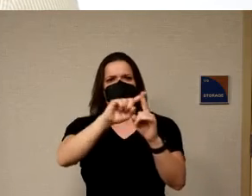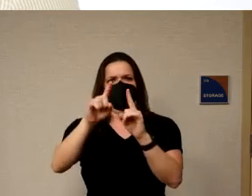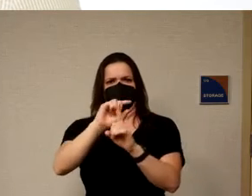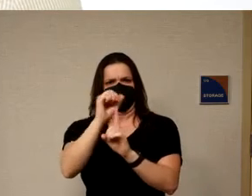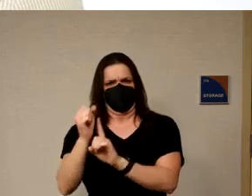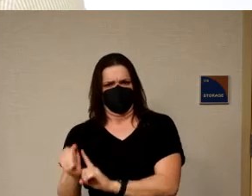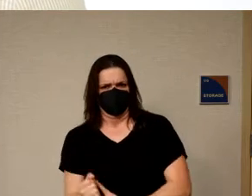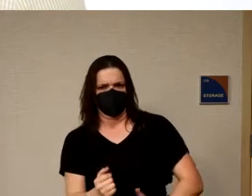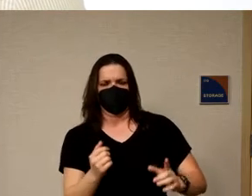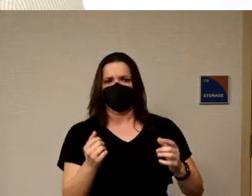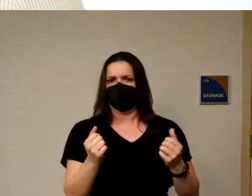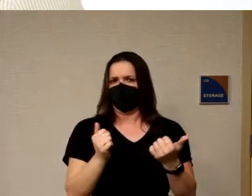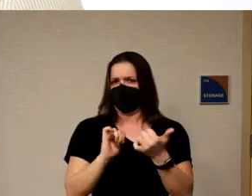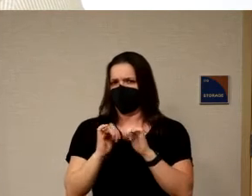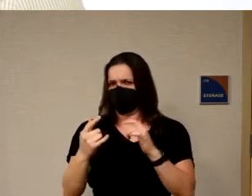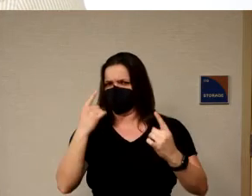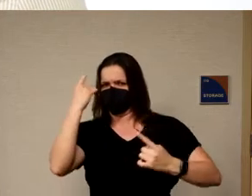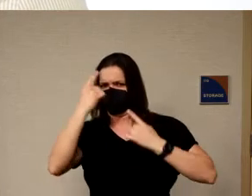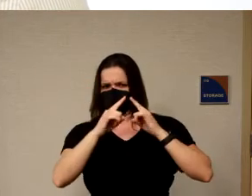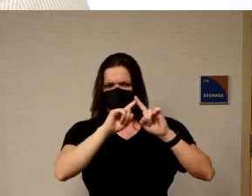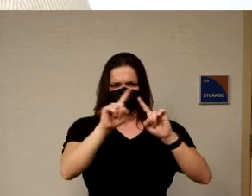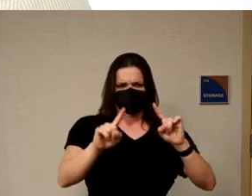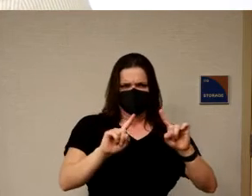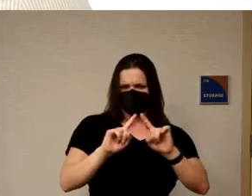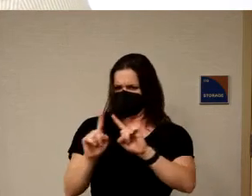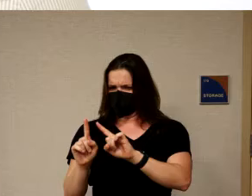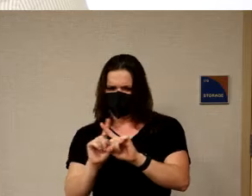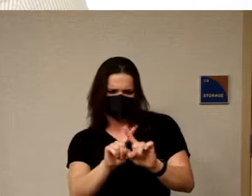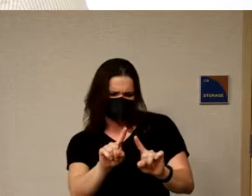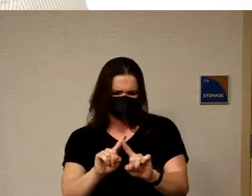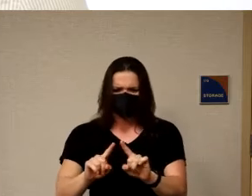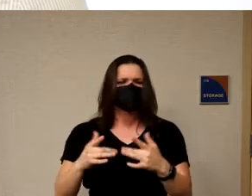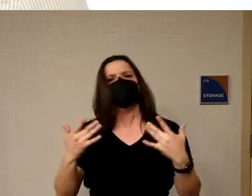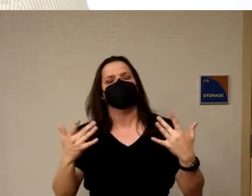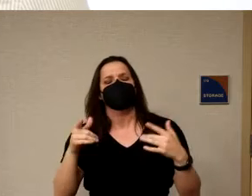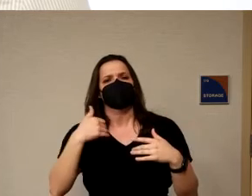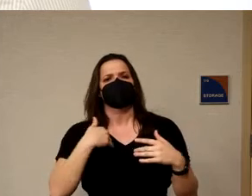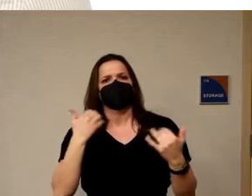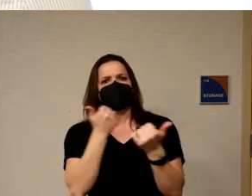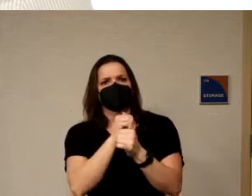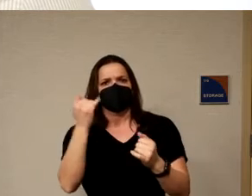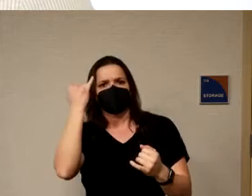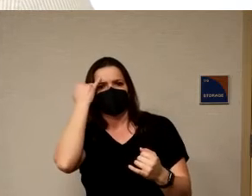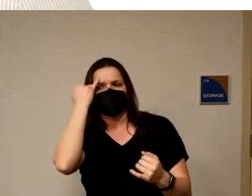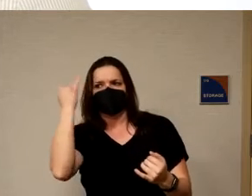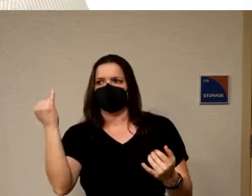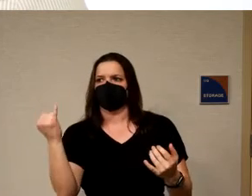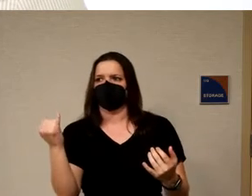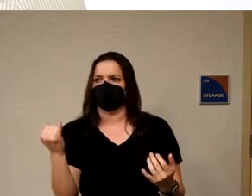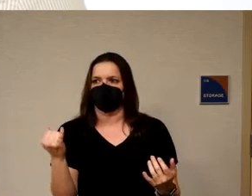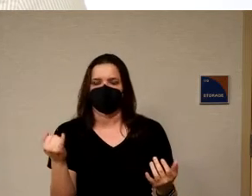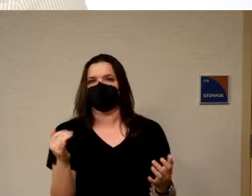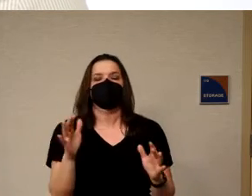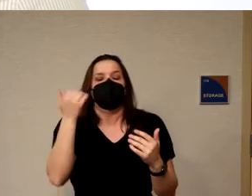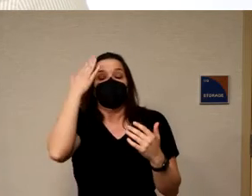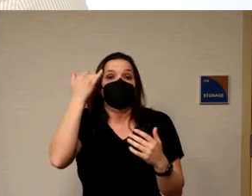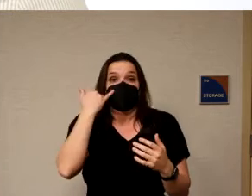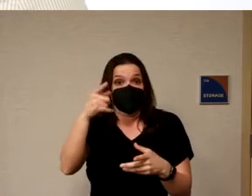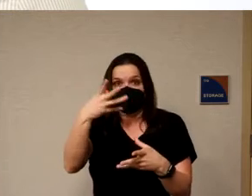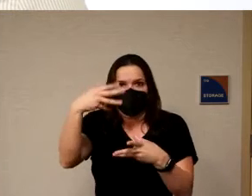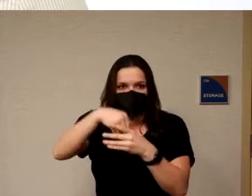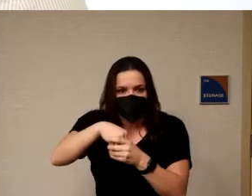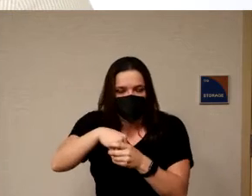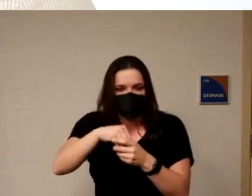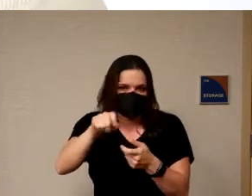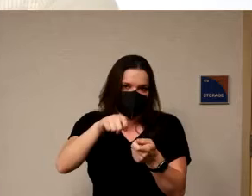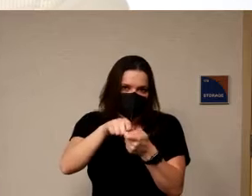scenarios, how is your thinking different on each scenario? Do you have any idea? I don't know if you were involved